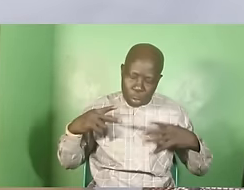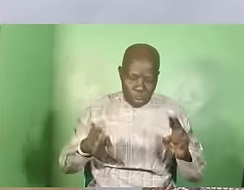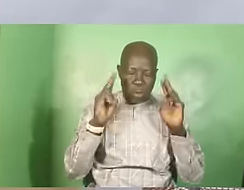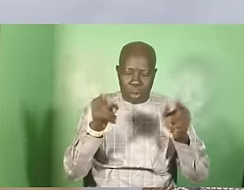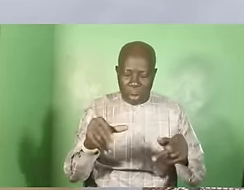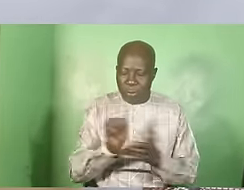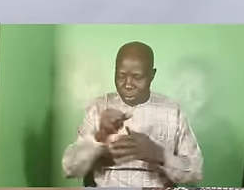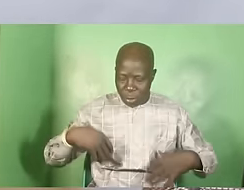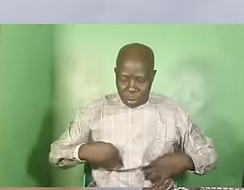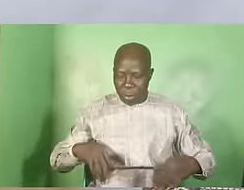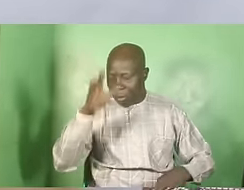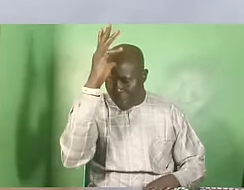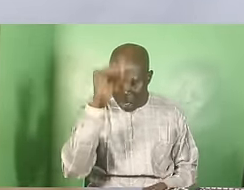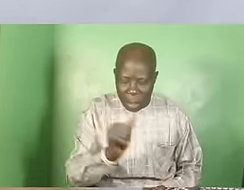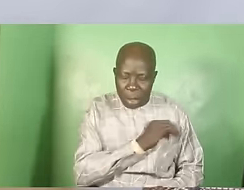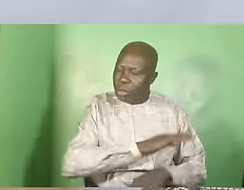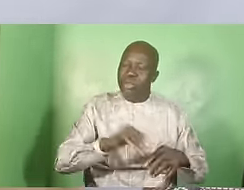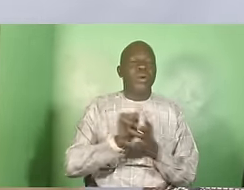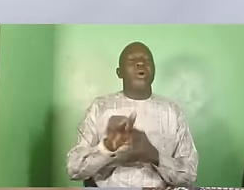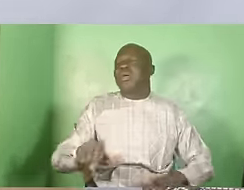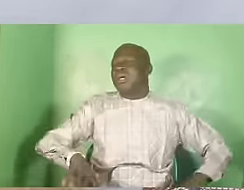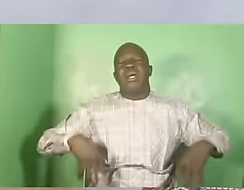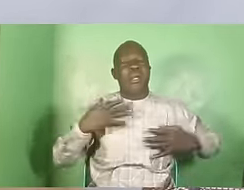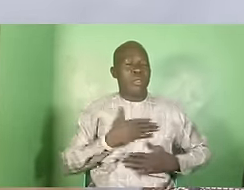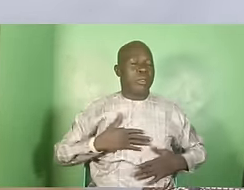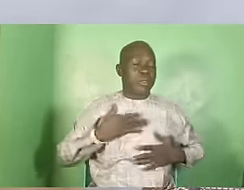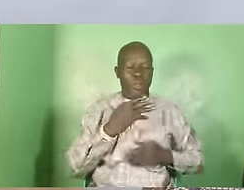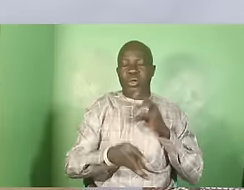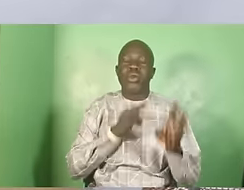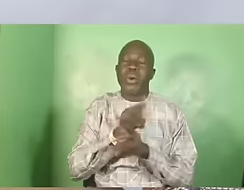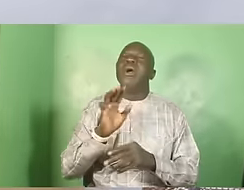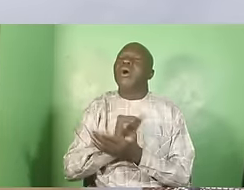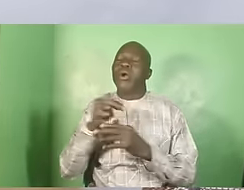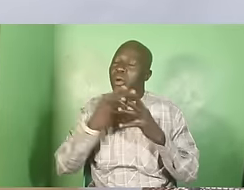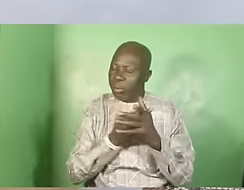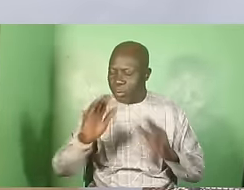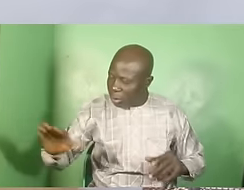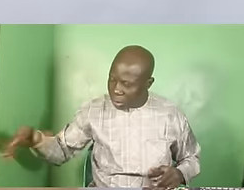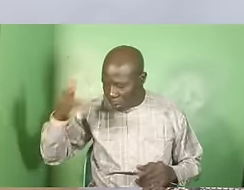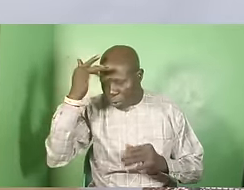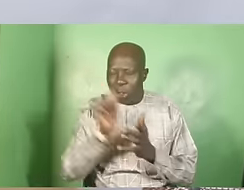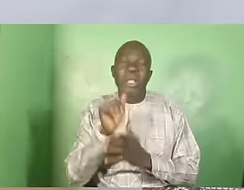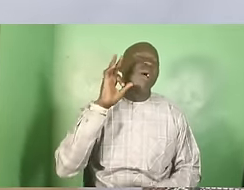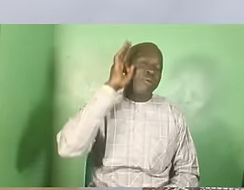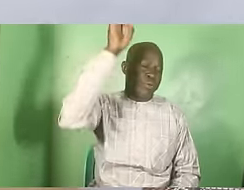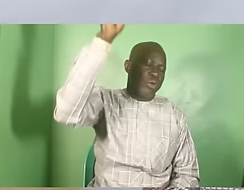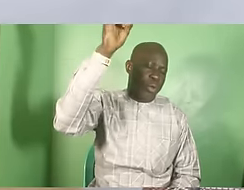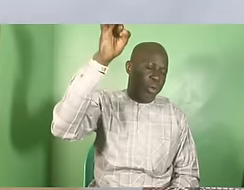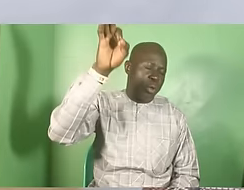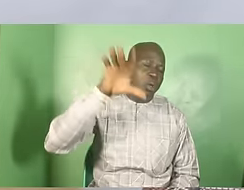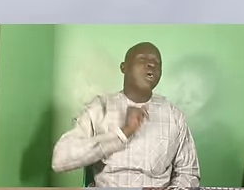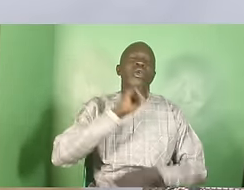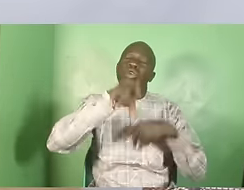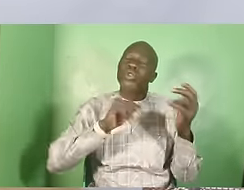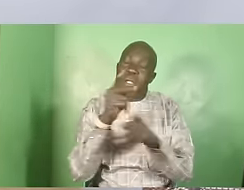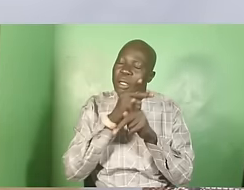Don't run after clothes. Daddy. Daddy. Don't run after the world. Run after these children. Because they are your future.